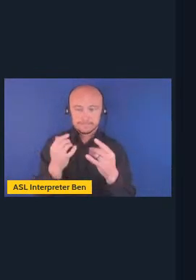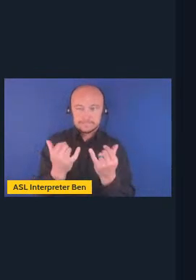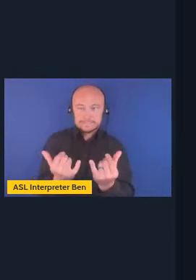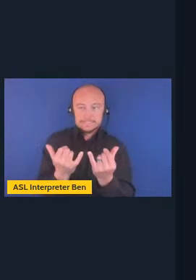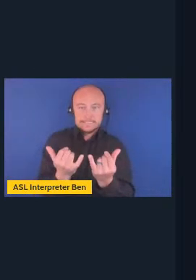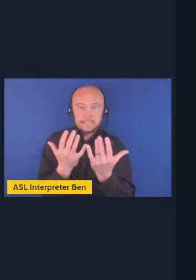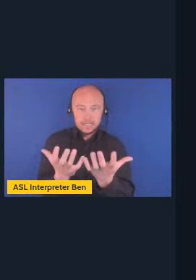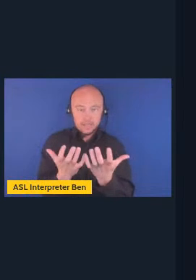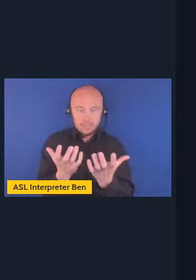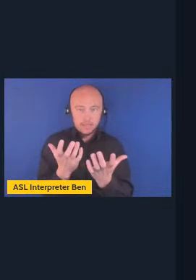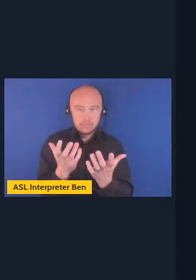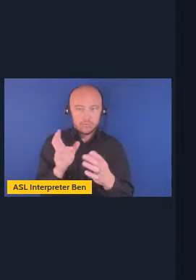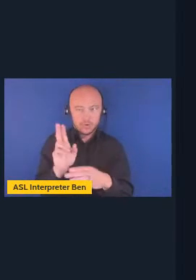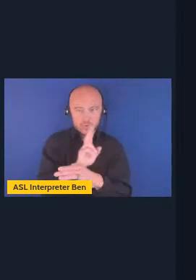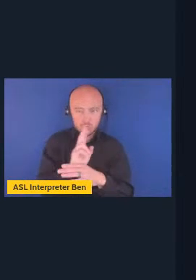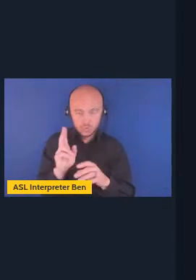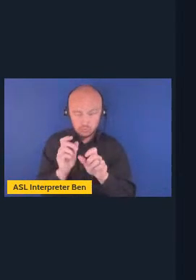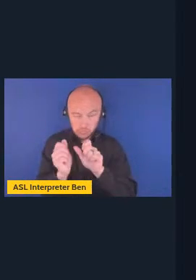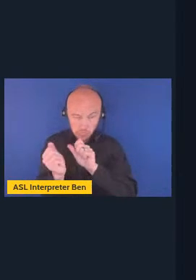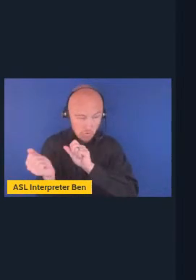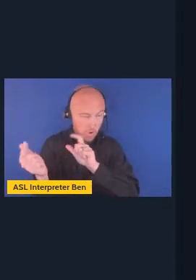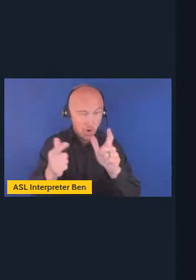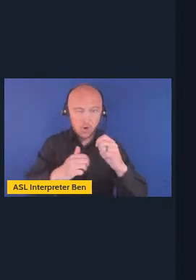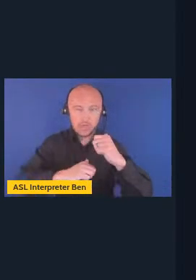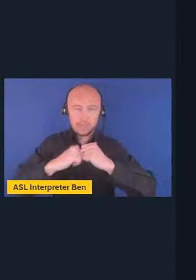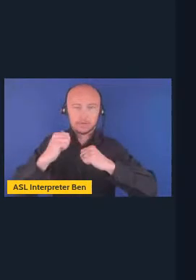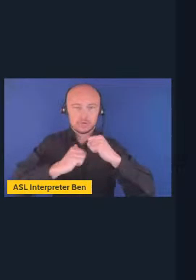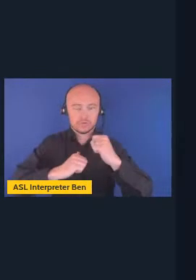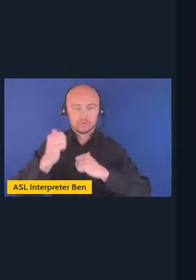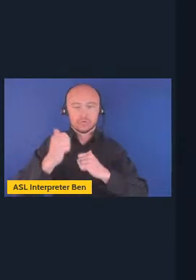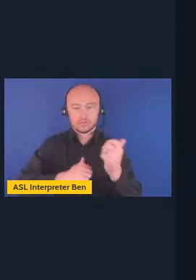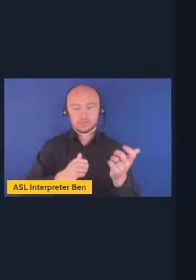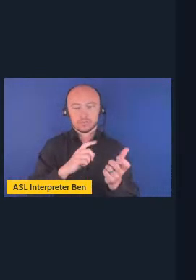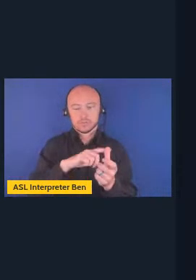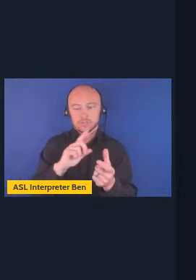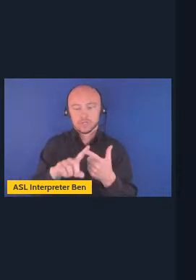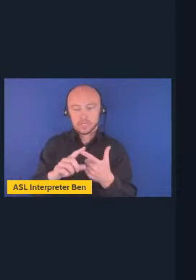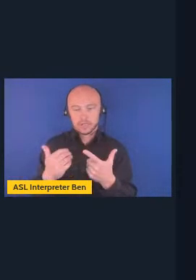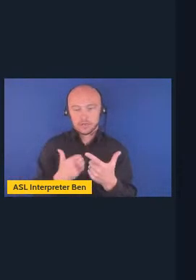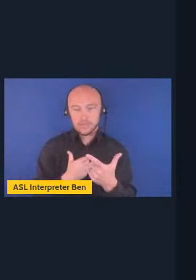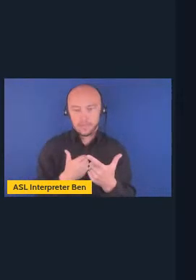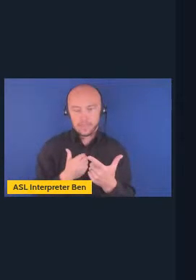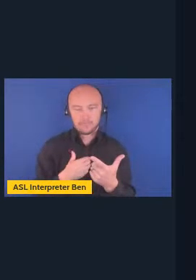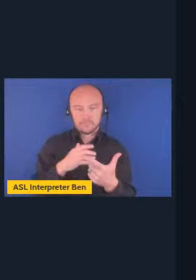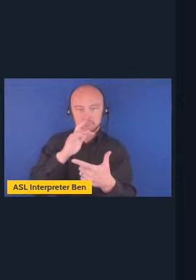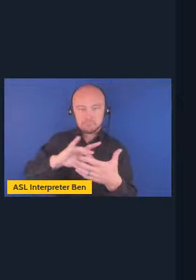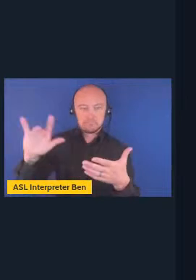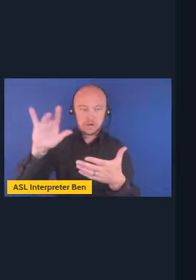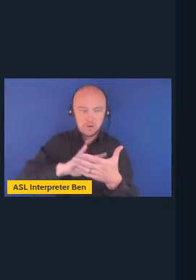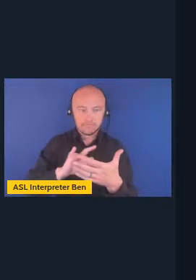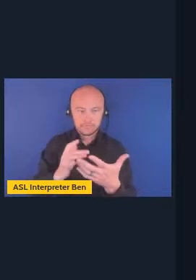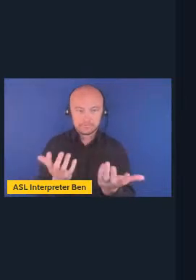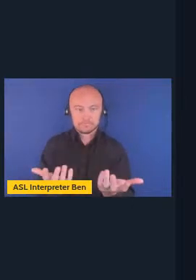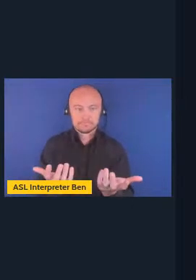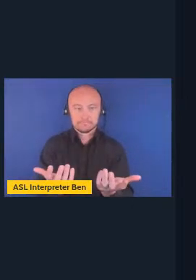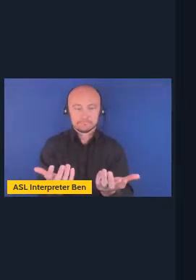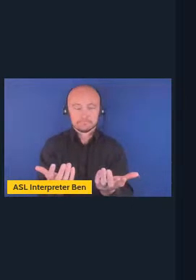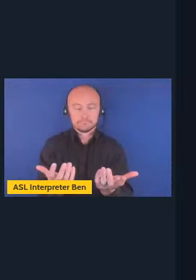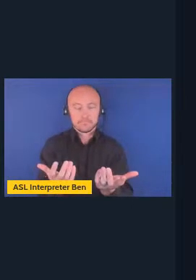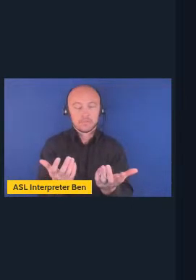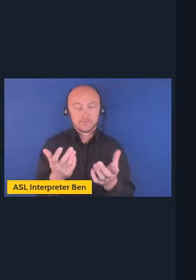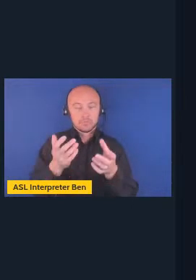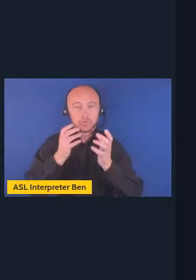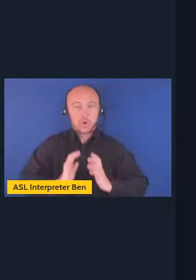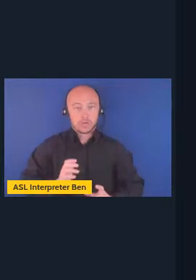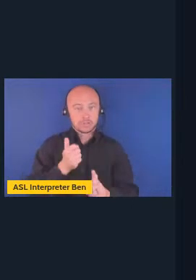to utilize all their infrastructure cost until they have fully paid off. During that, customers